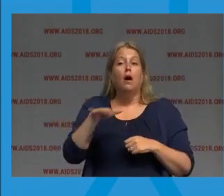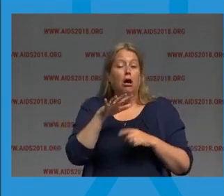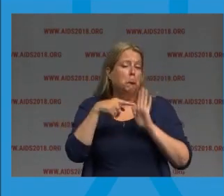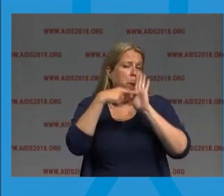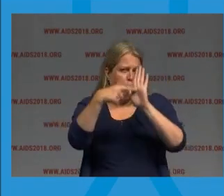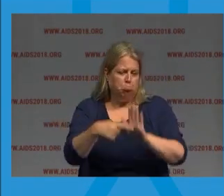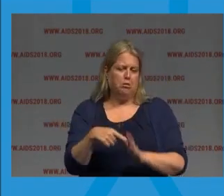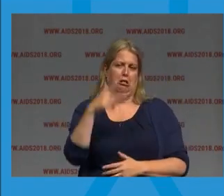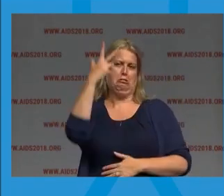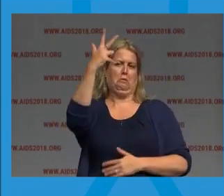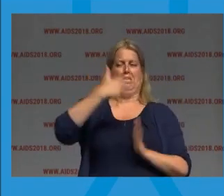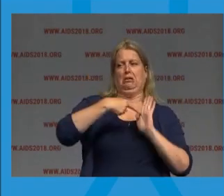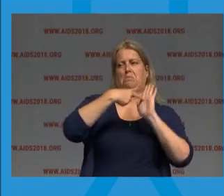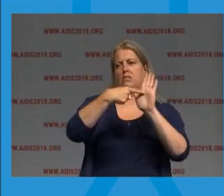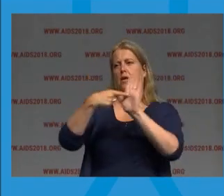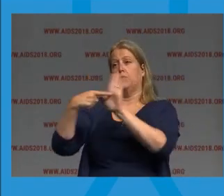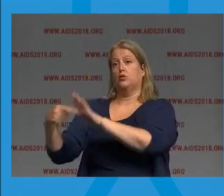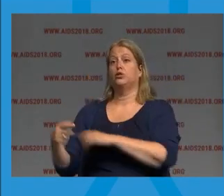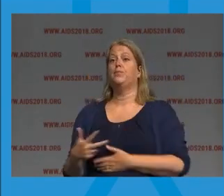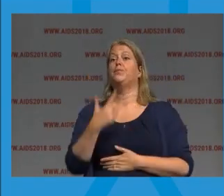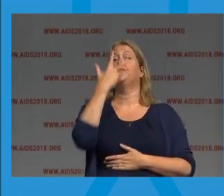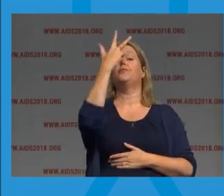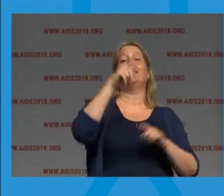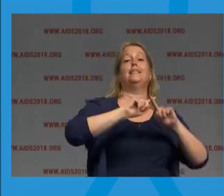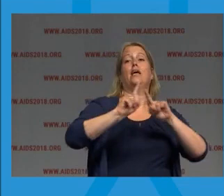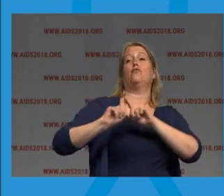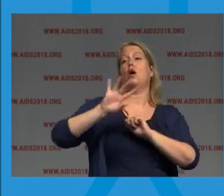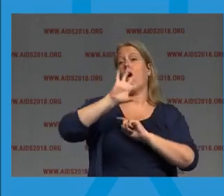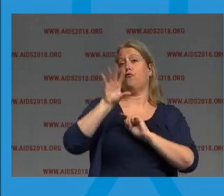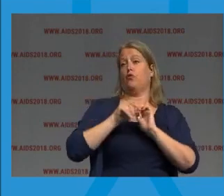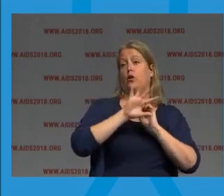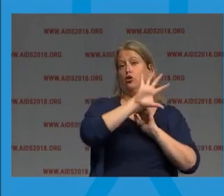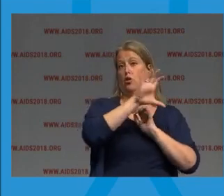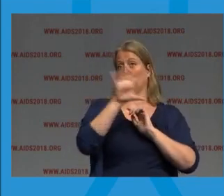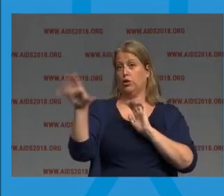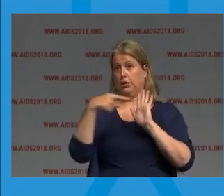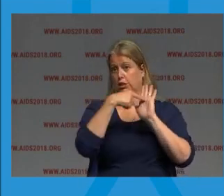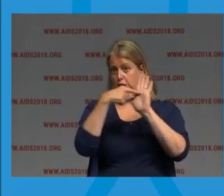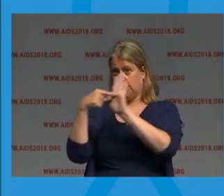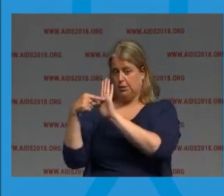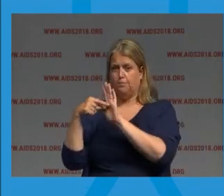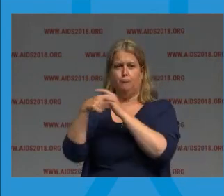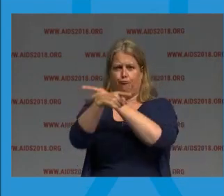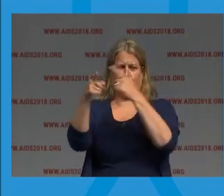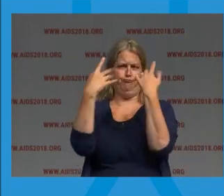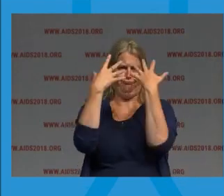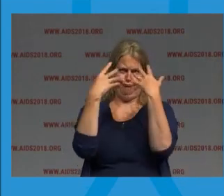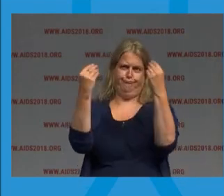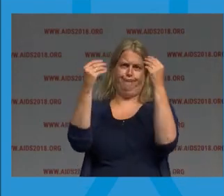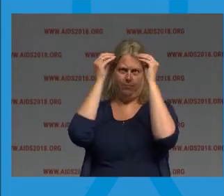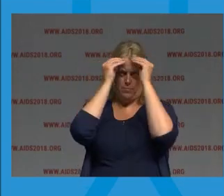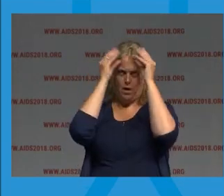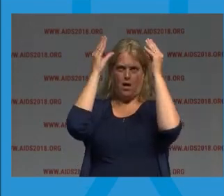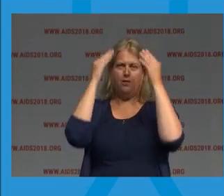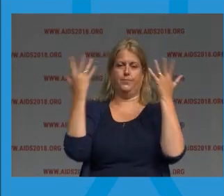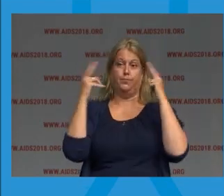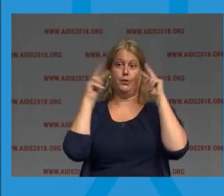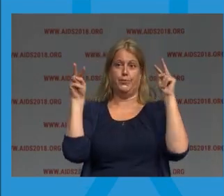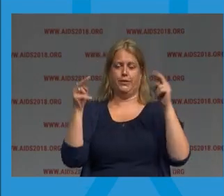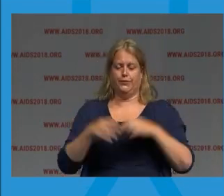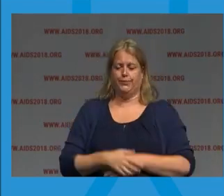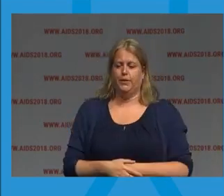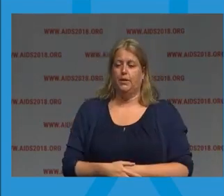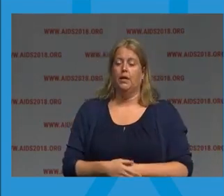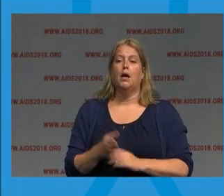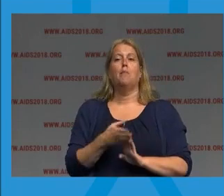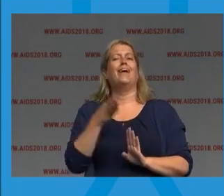you to 3 cases in 3 different African countries for you to appreciate this perspective. Allow me to take you to